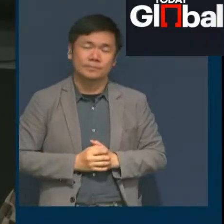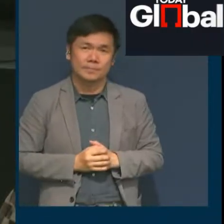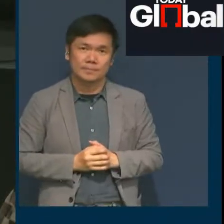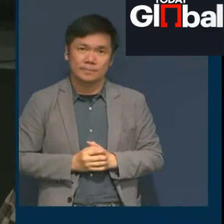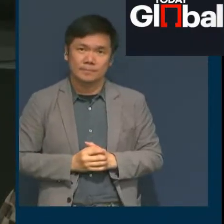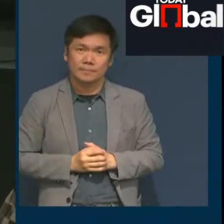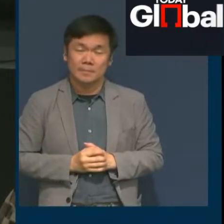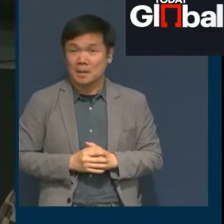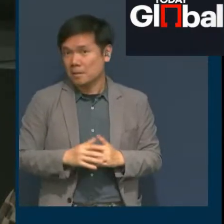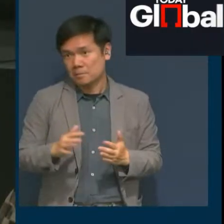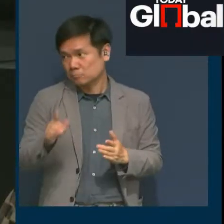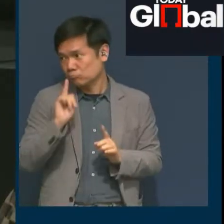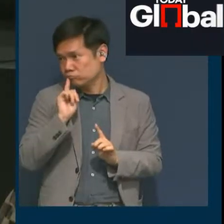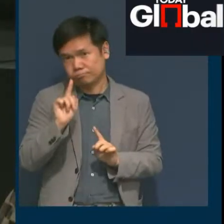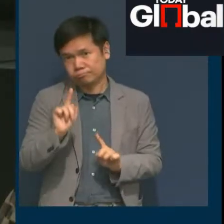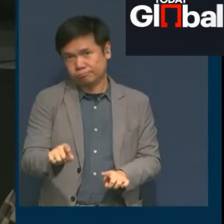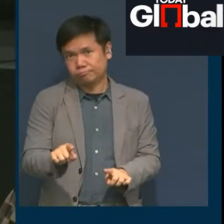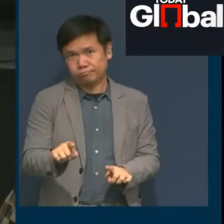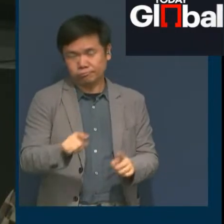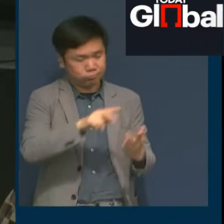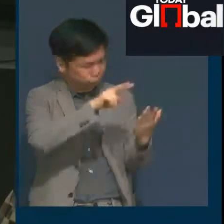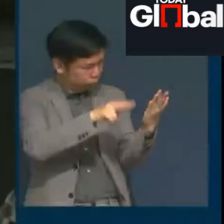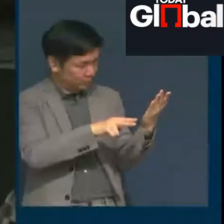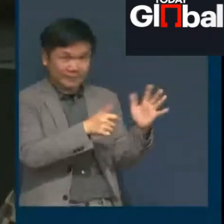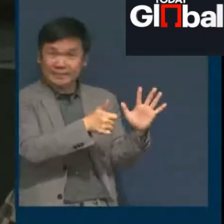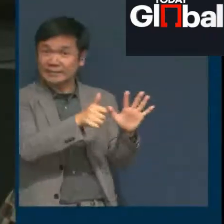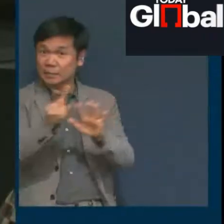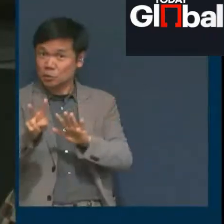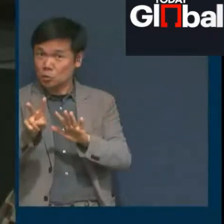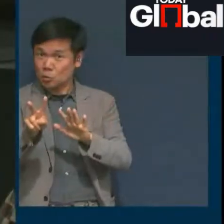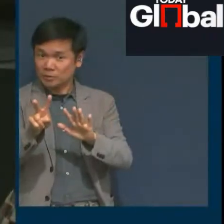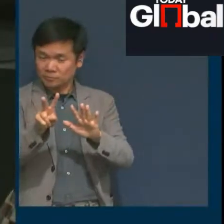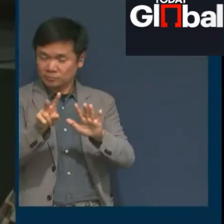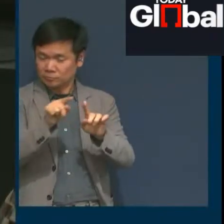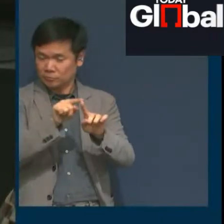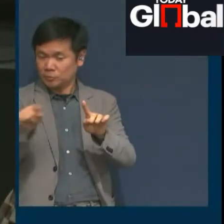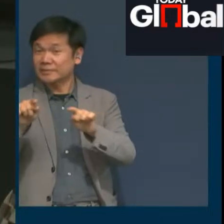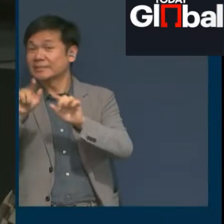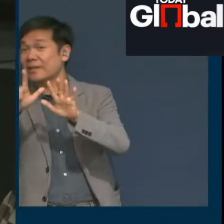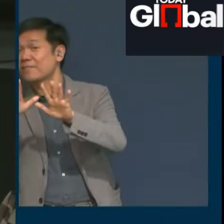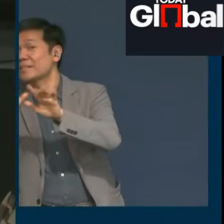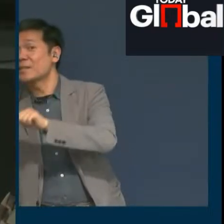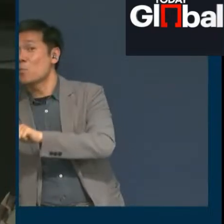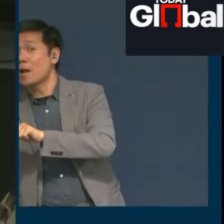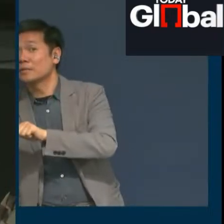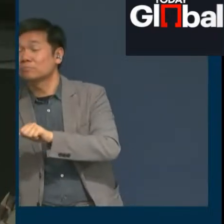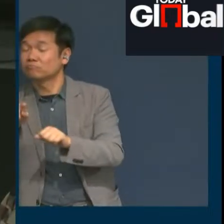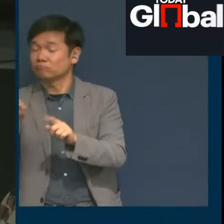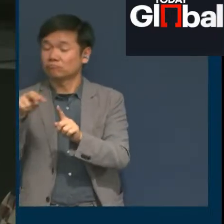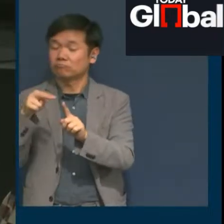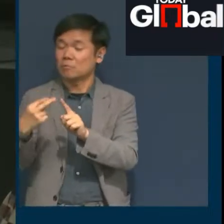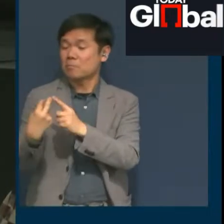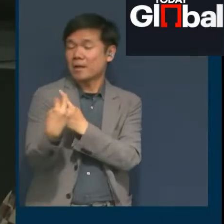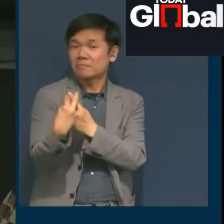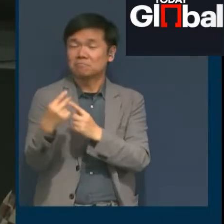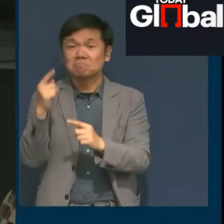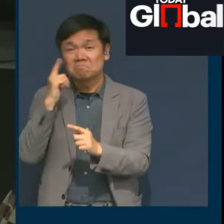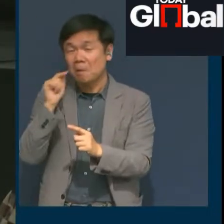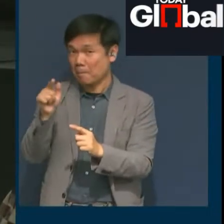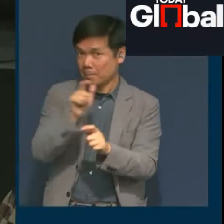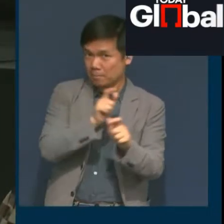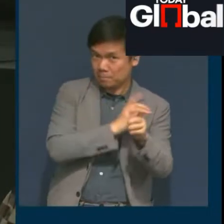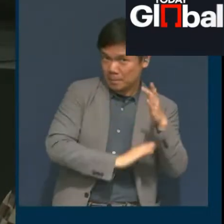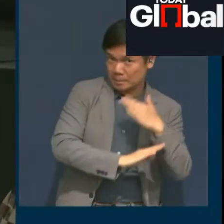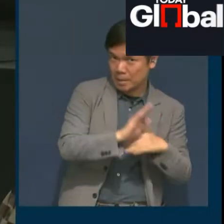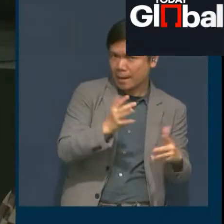The replies provided in paragraph 62 to 71 state that the opinion and views of persons with disabilities are taken